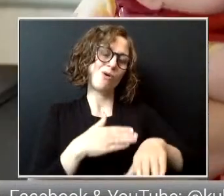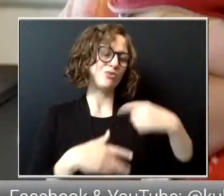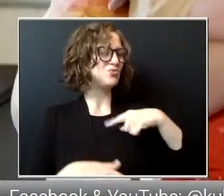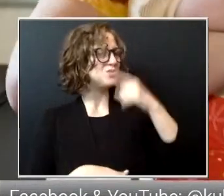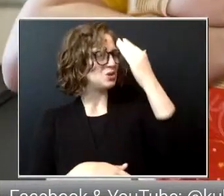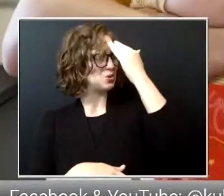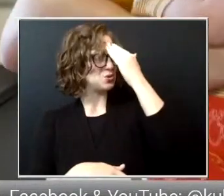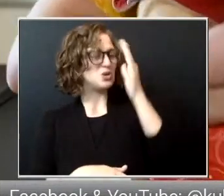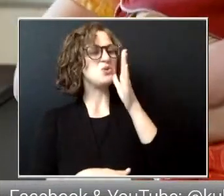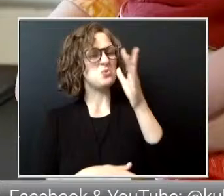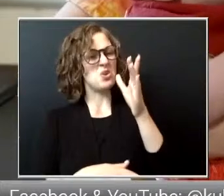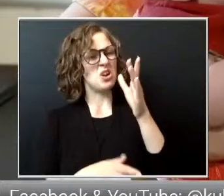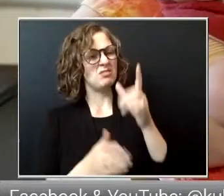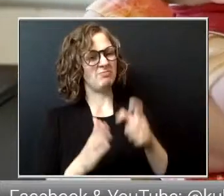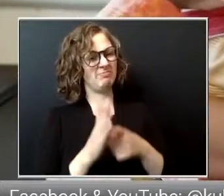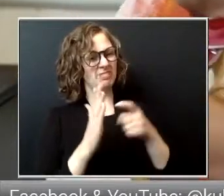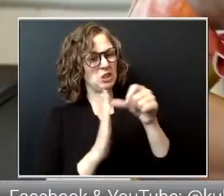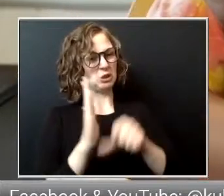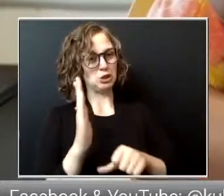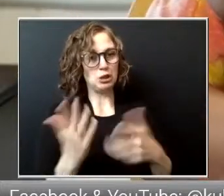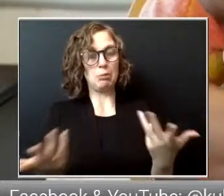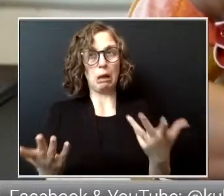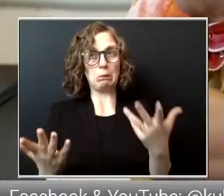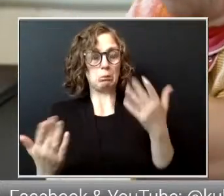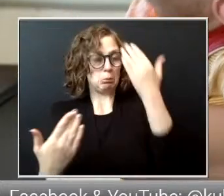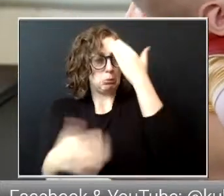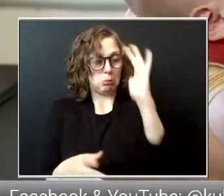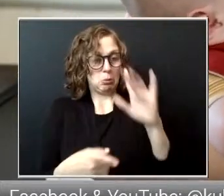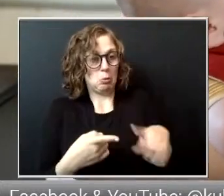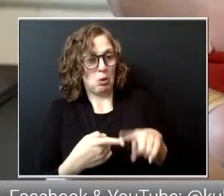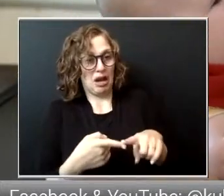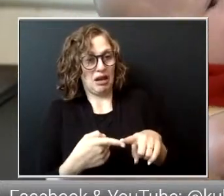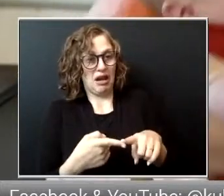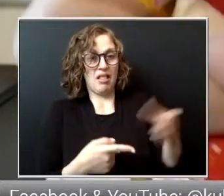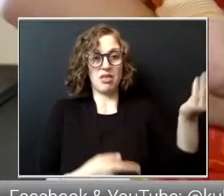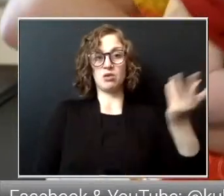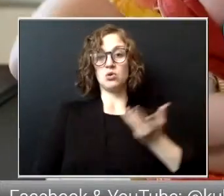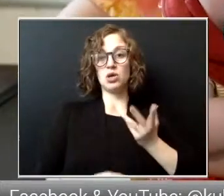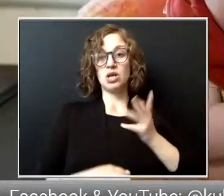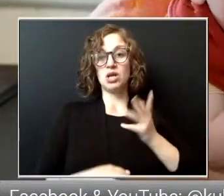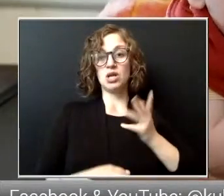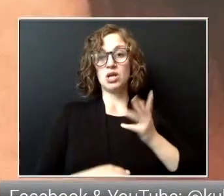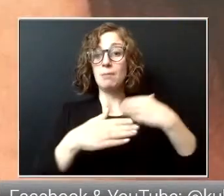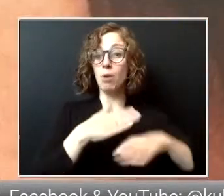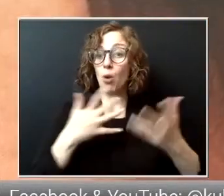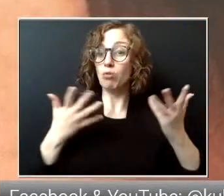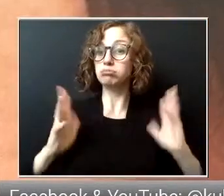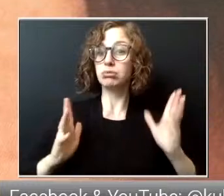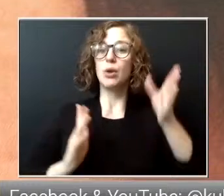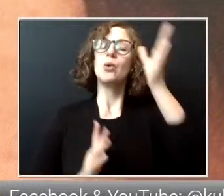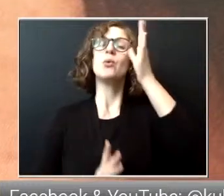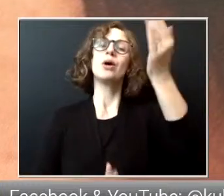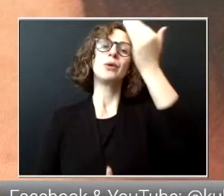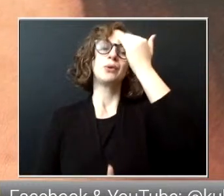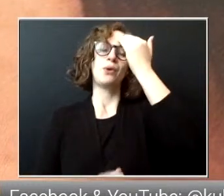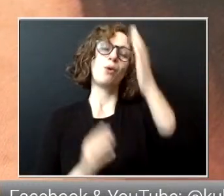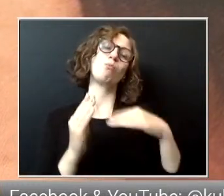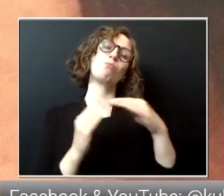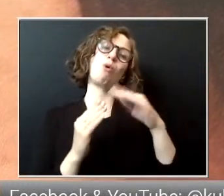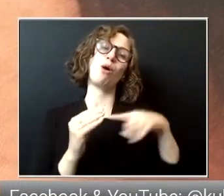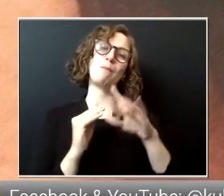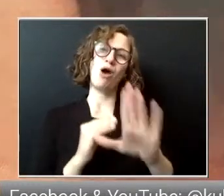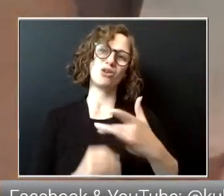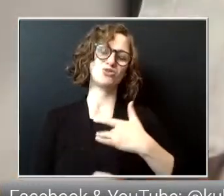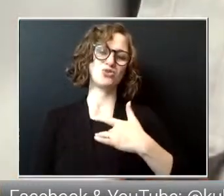kind of just told us once he's born, we'll know more about his heart and then kind of go from there. As soon as Archie's